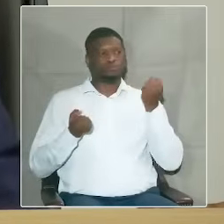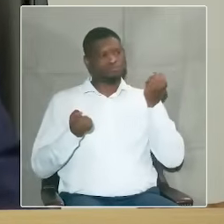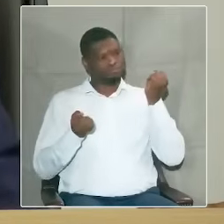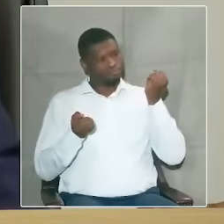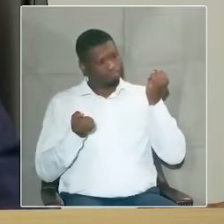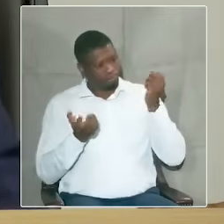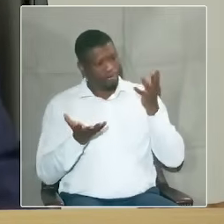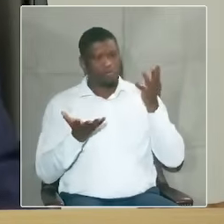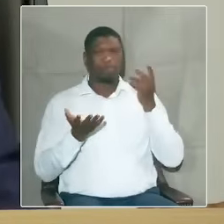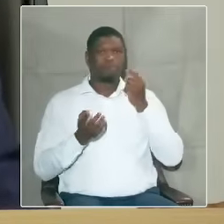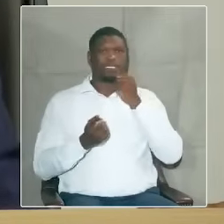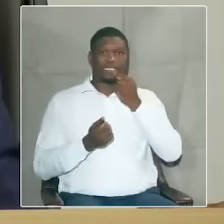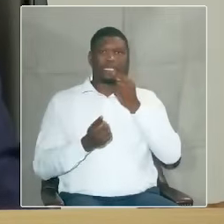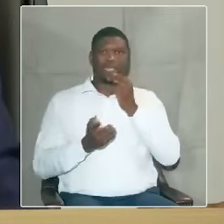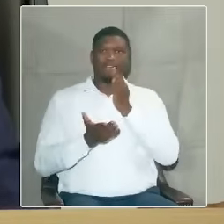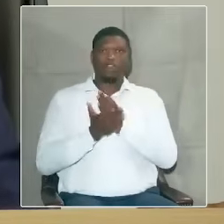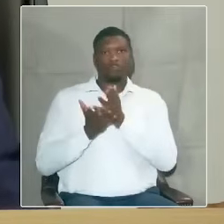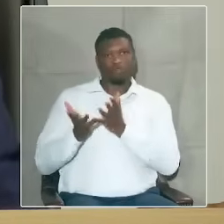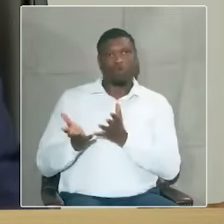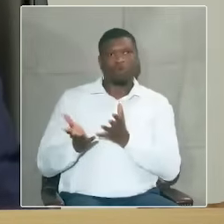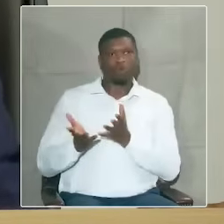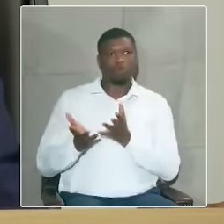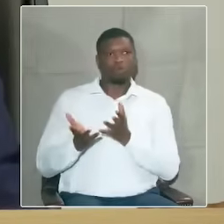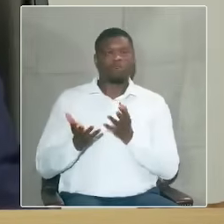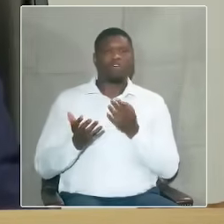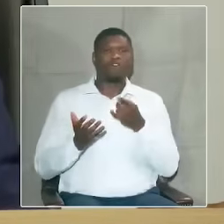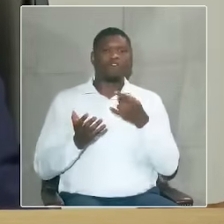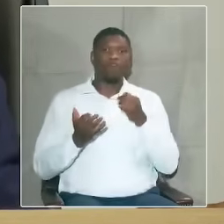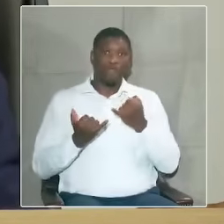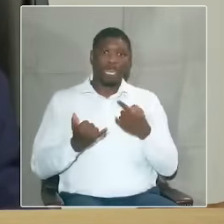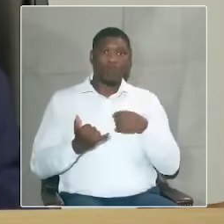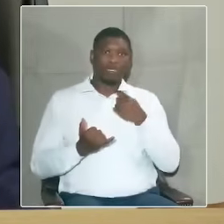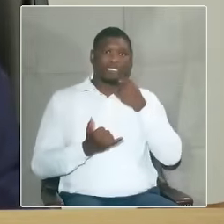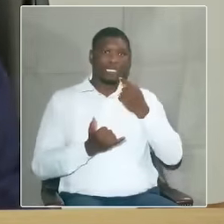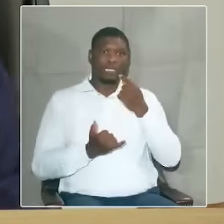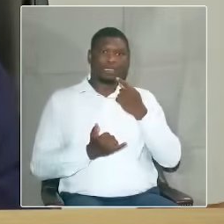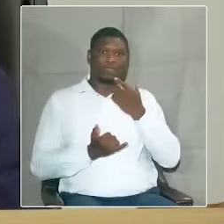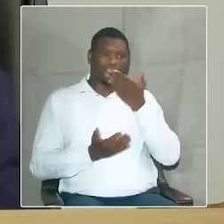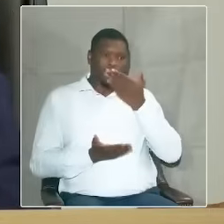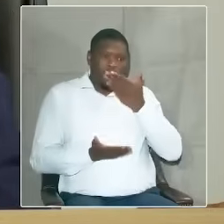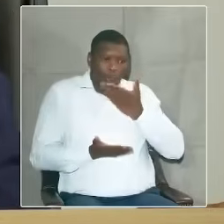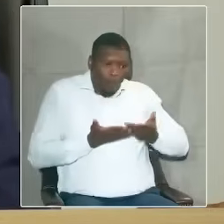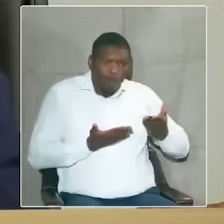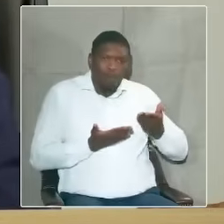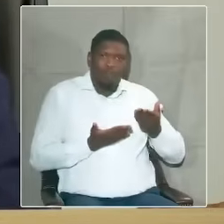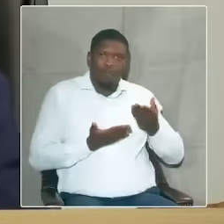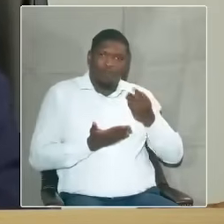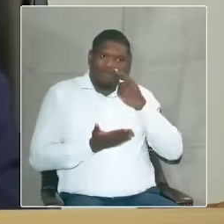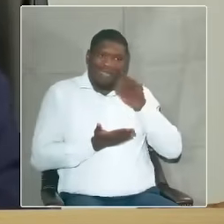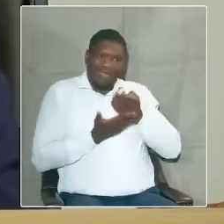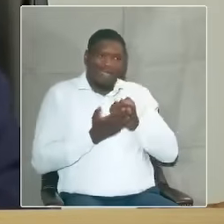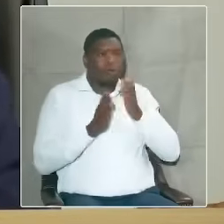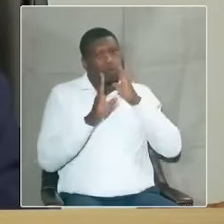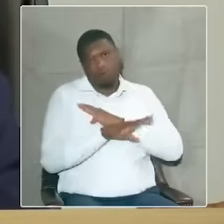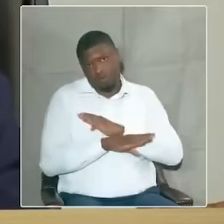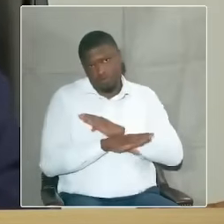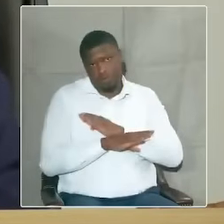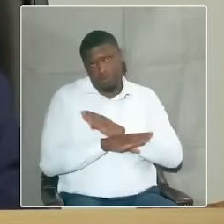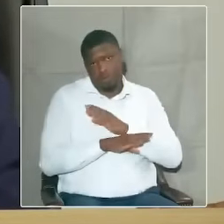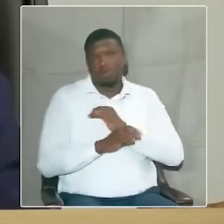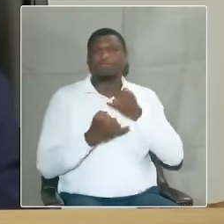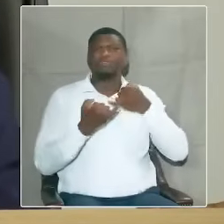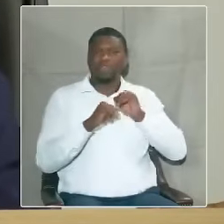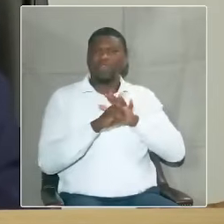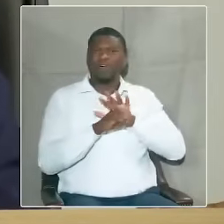you can never qualify it. For now, you can say it's unsubstantiated allegations until it is